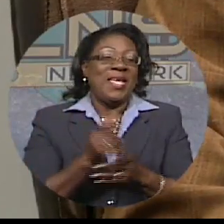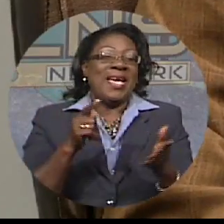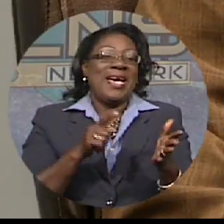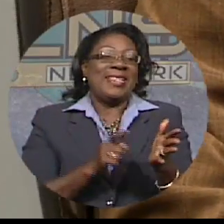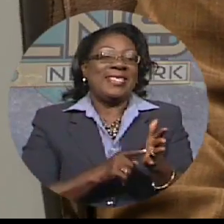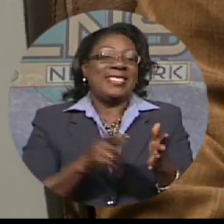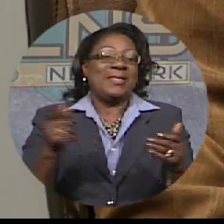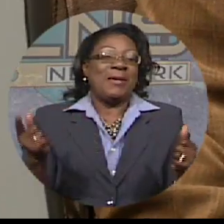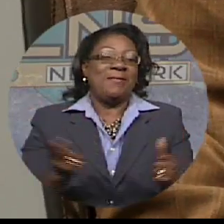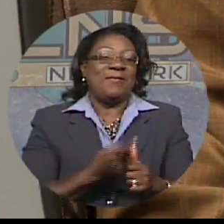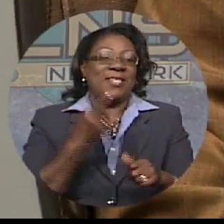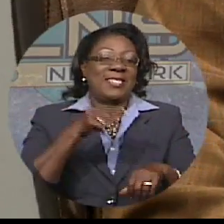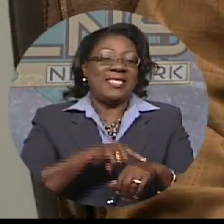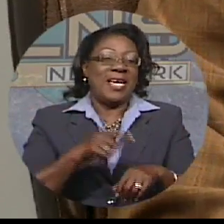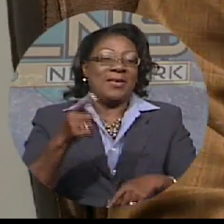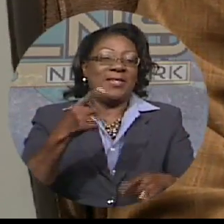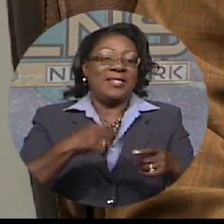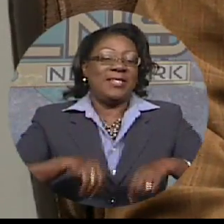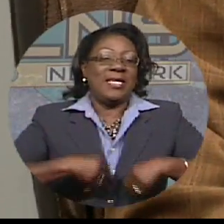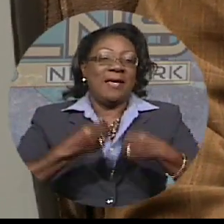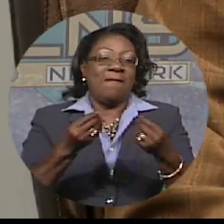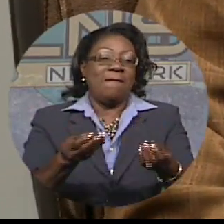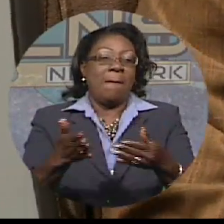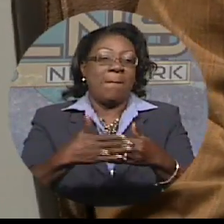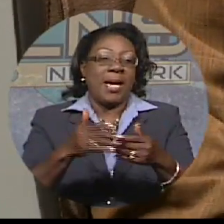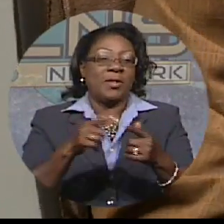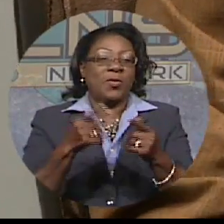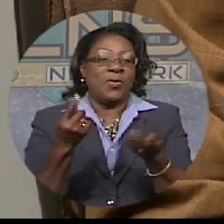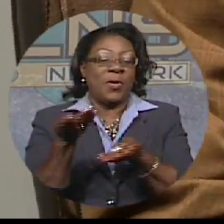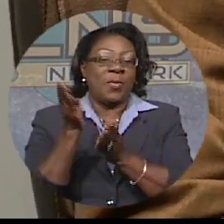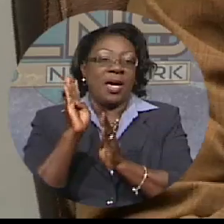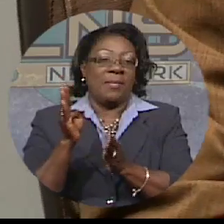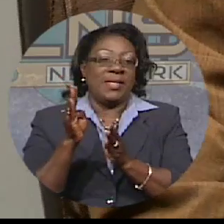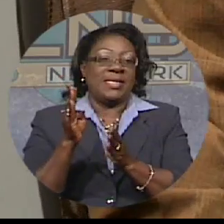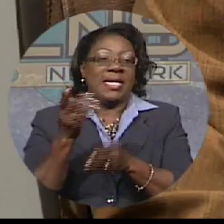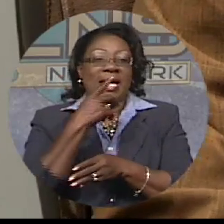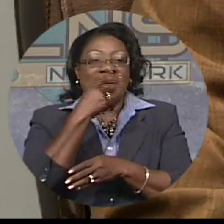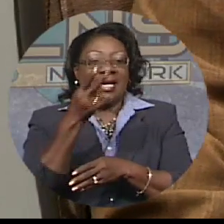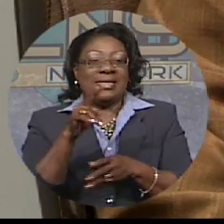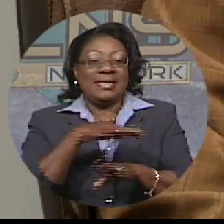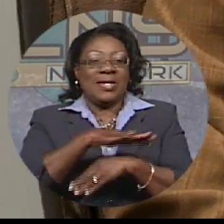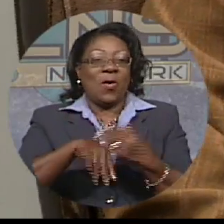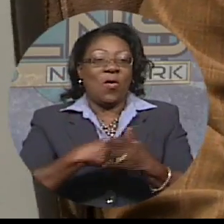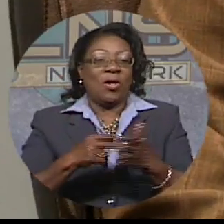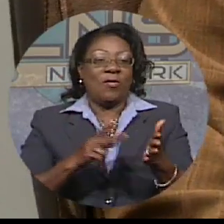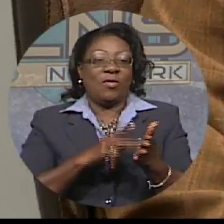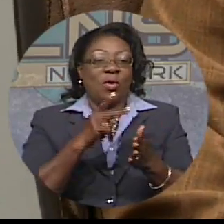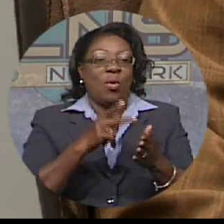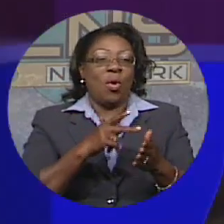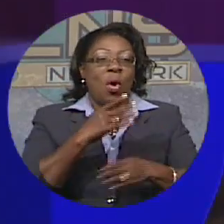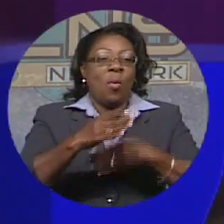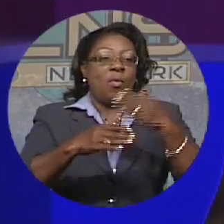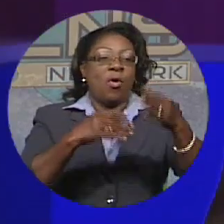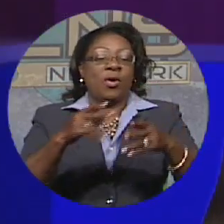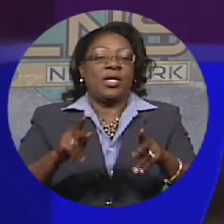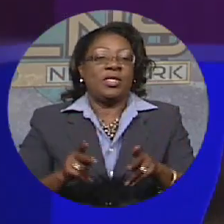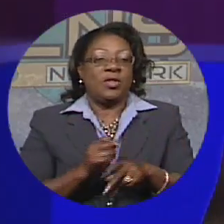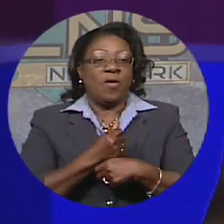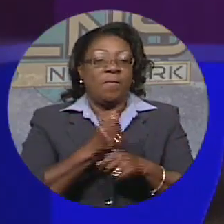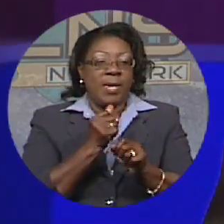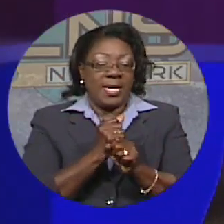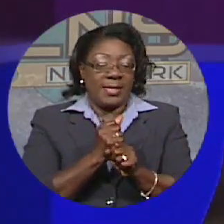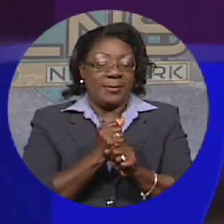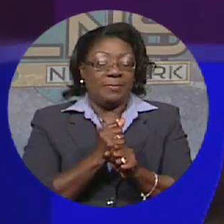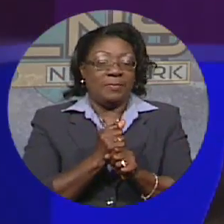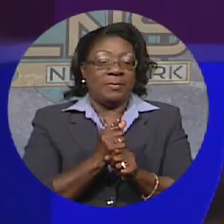my first chance to get back to the Bahamas, and I see all of the progress you've made. Now,